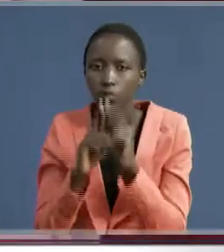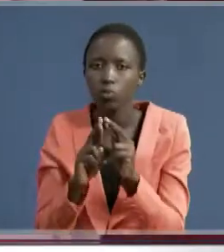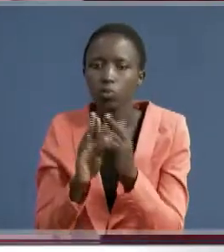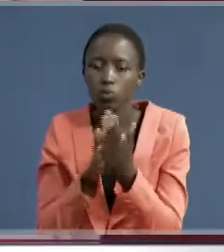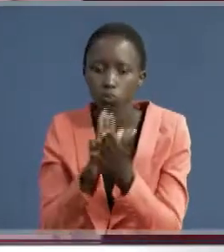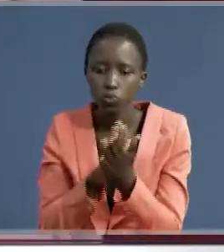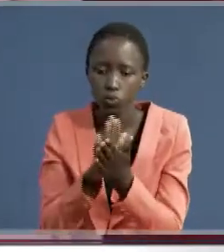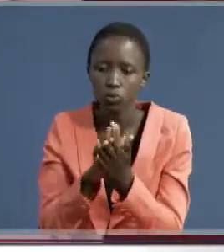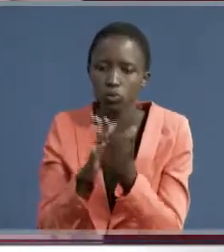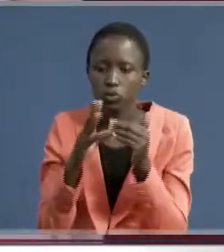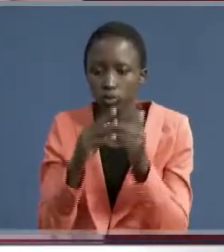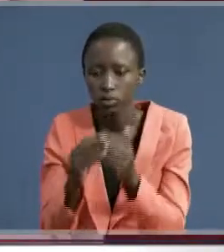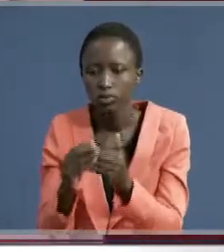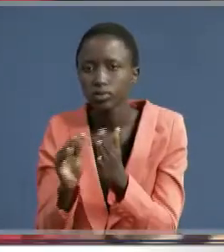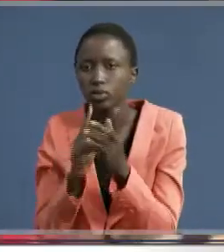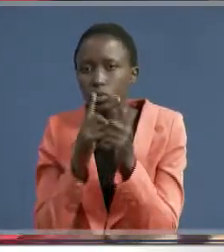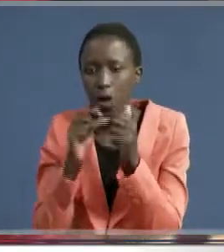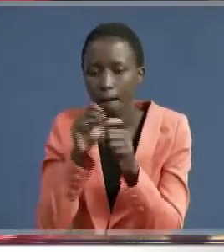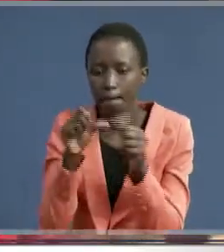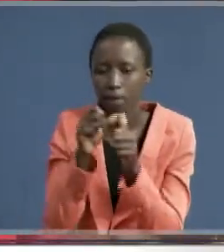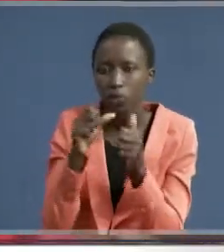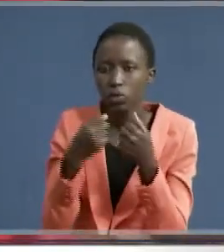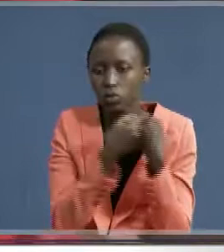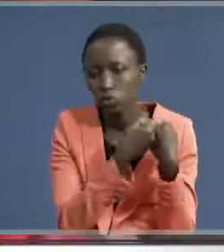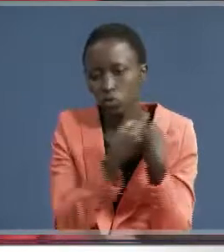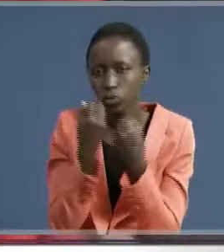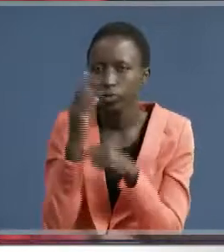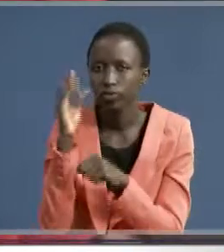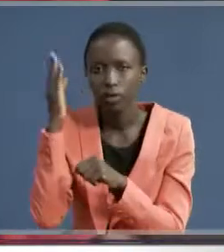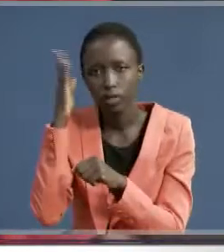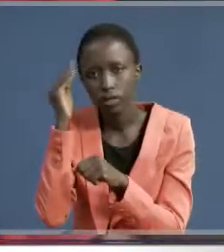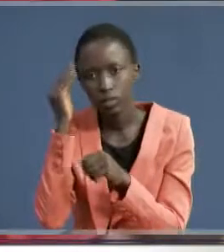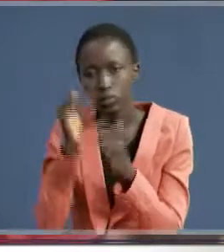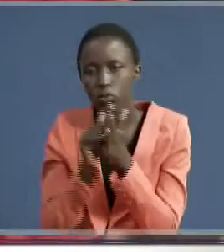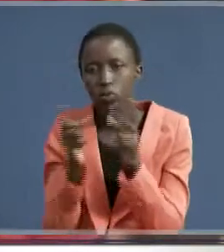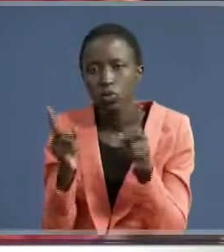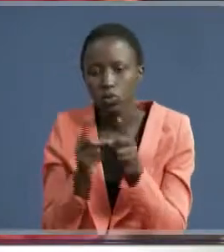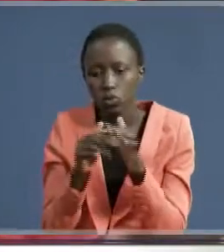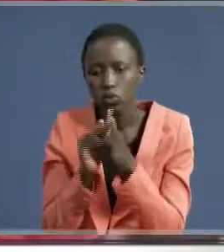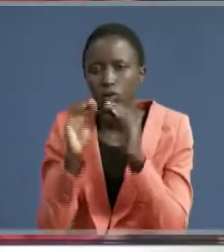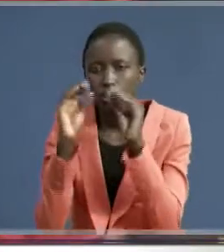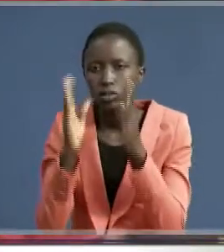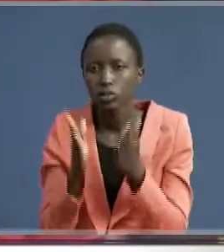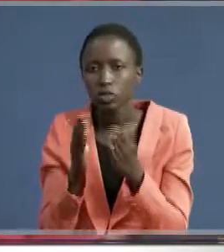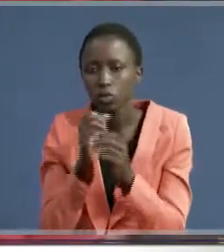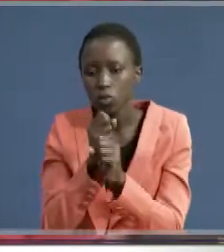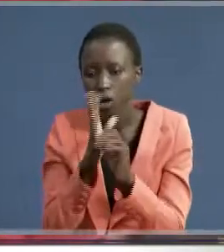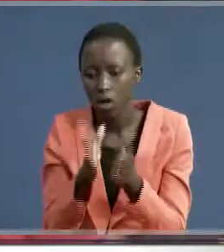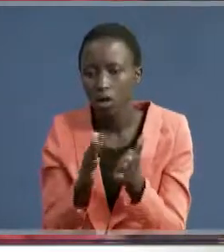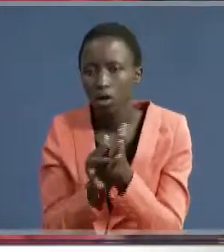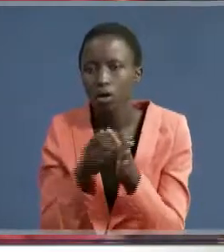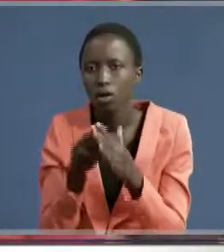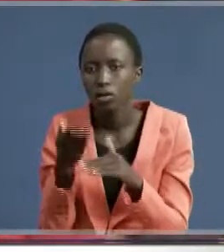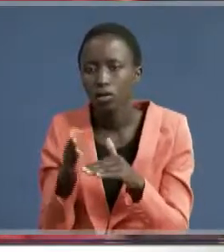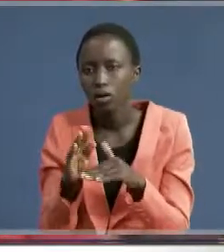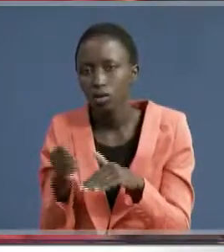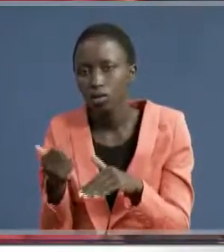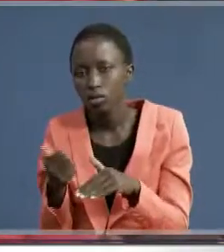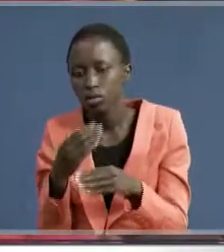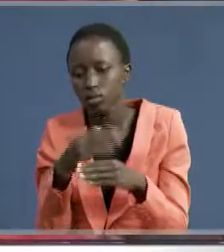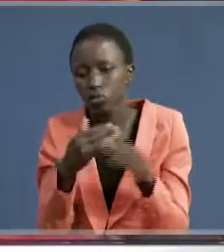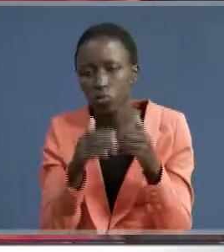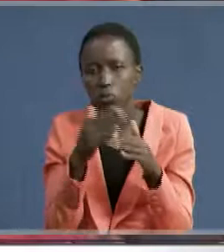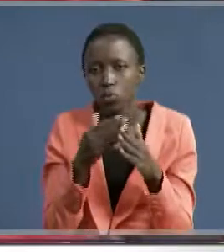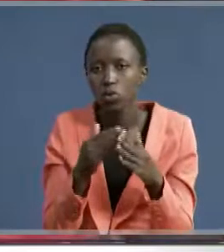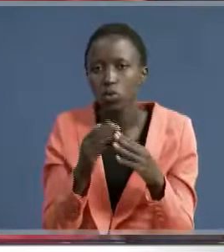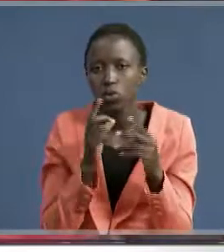foundation to guide in addressing the education challenges, which included shortage of teaching staff, infrastructure, amongst others that were